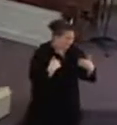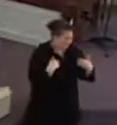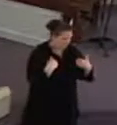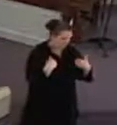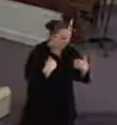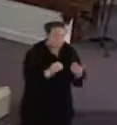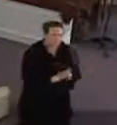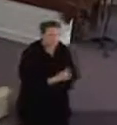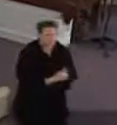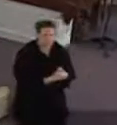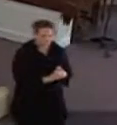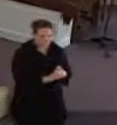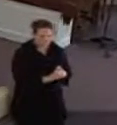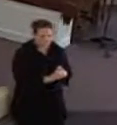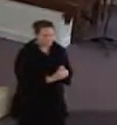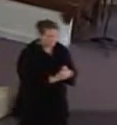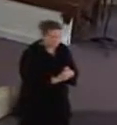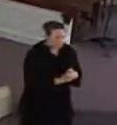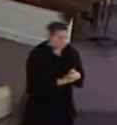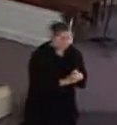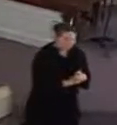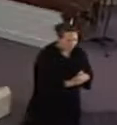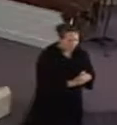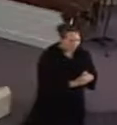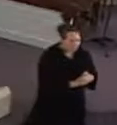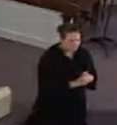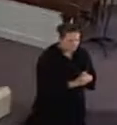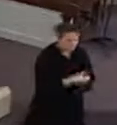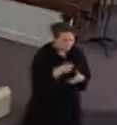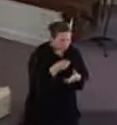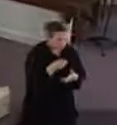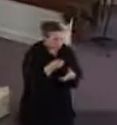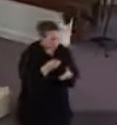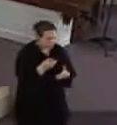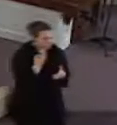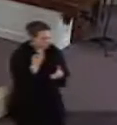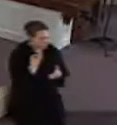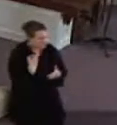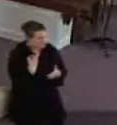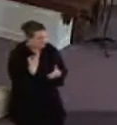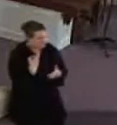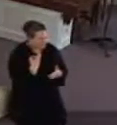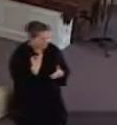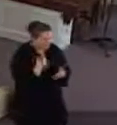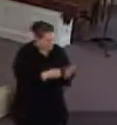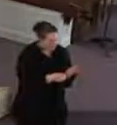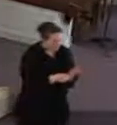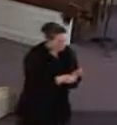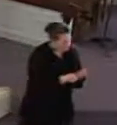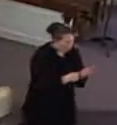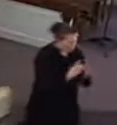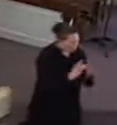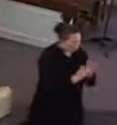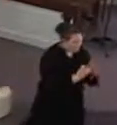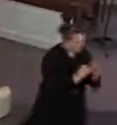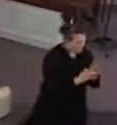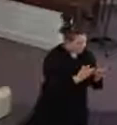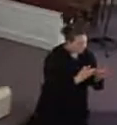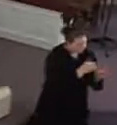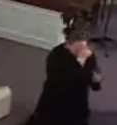Just recently there was an article on the internet, I believe it was, about a man that